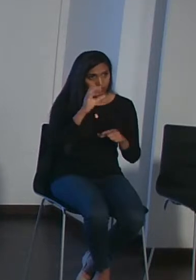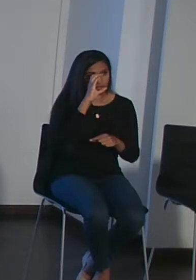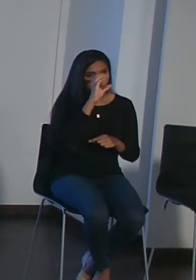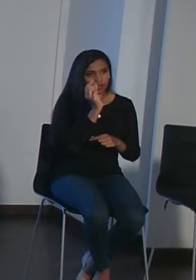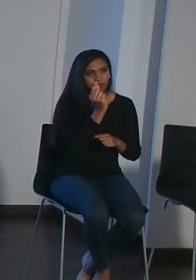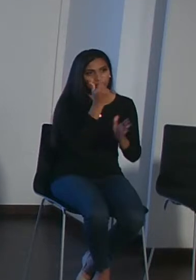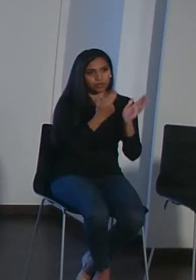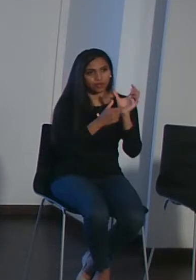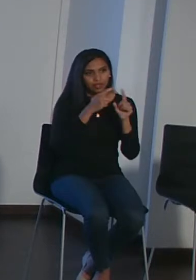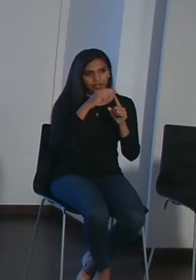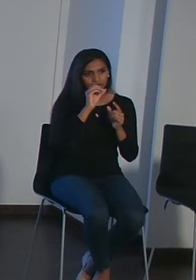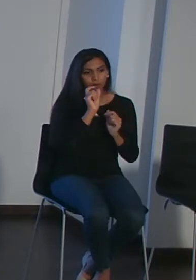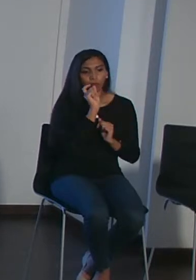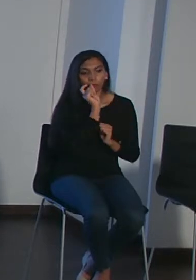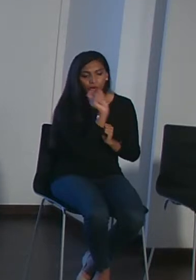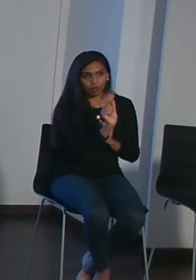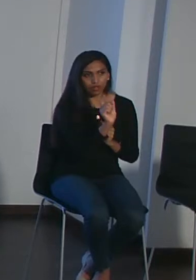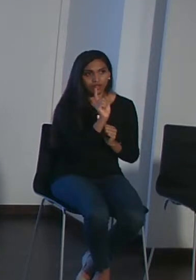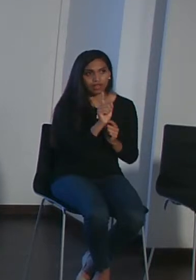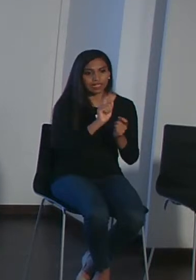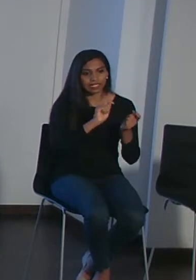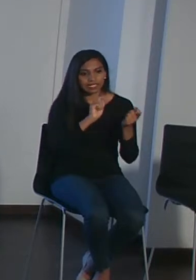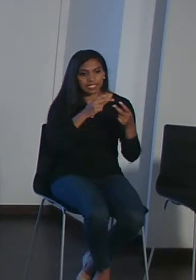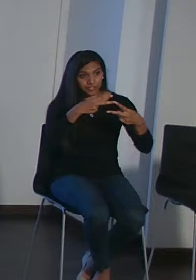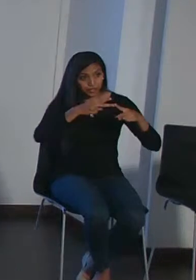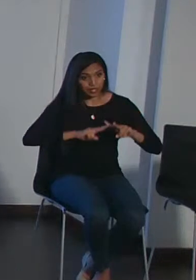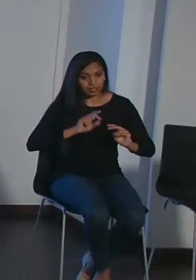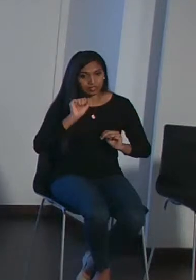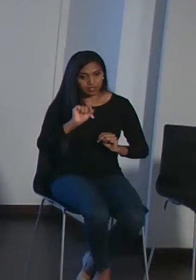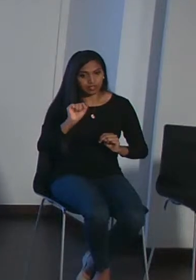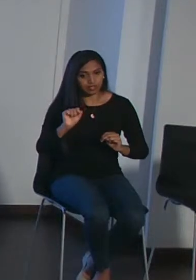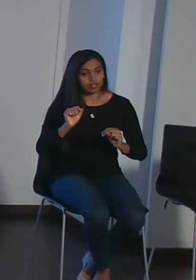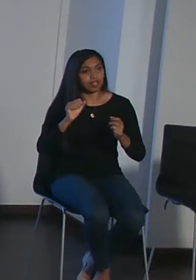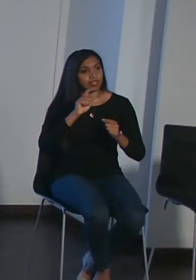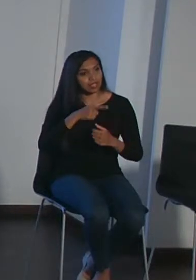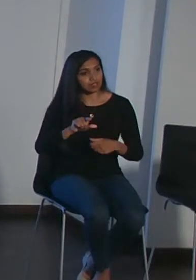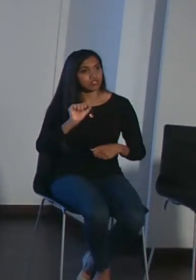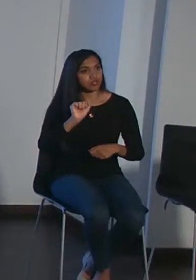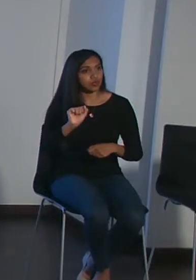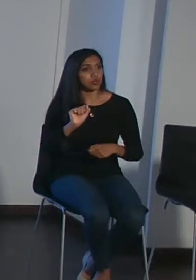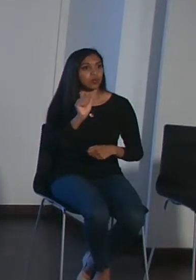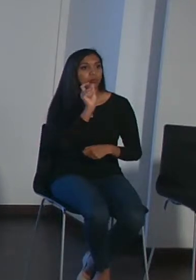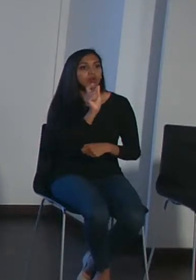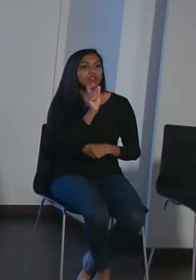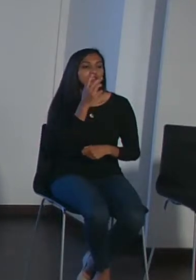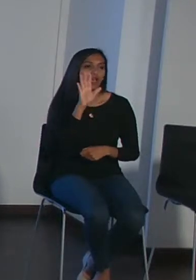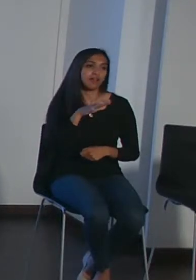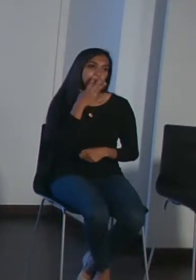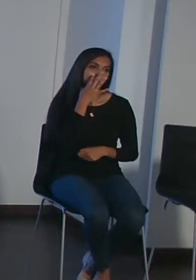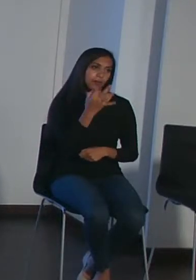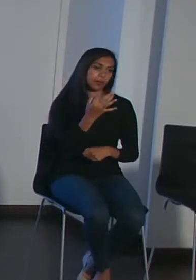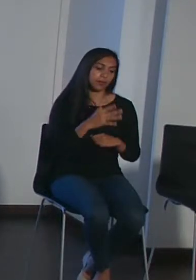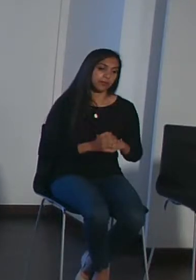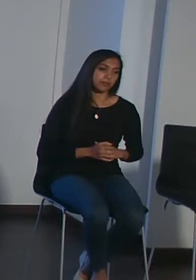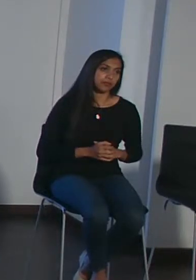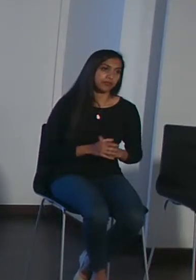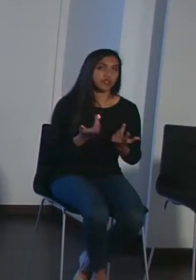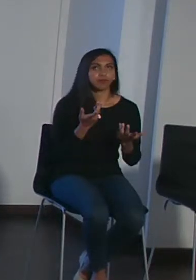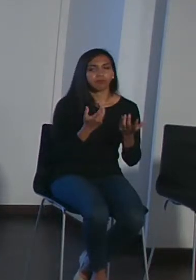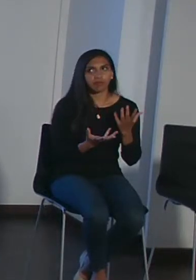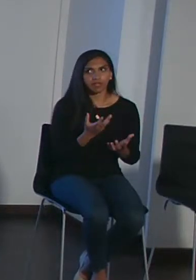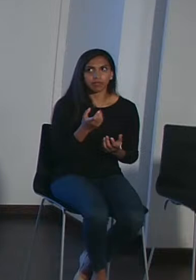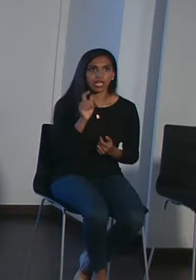mean, it's a way of the government coping with the years of conflict that the country has had between Sinhala speaking and Tamil